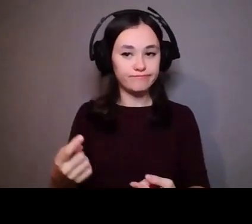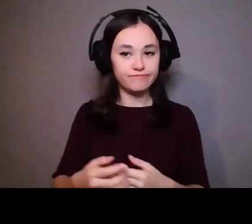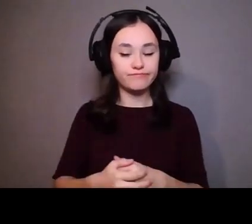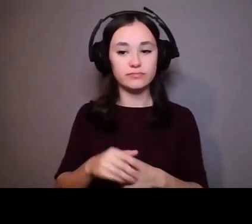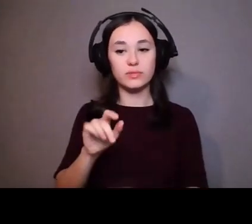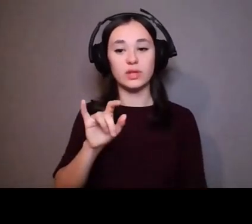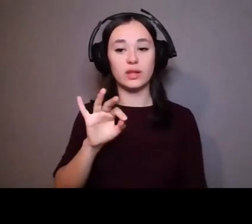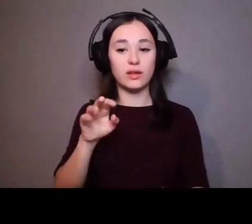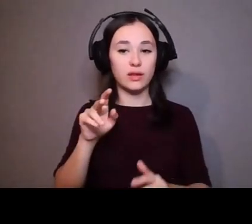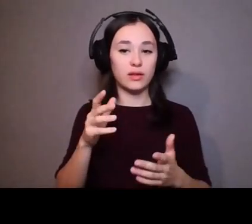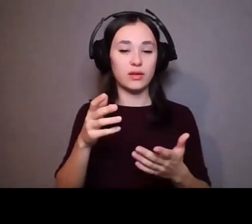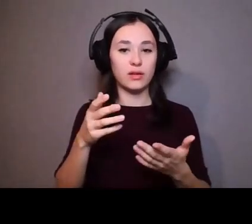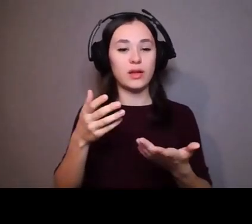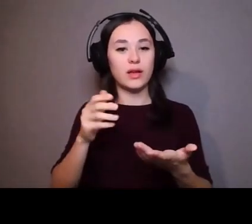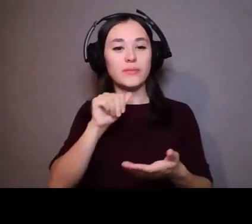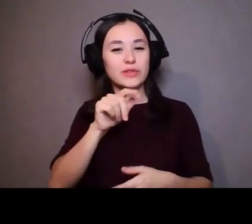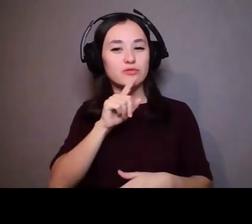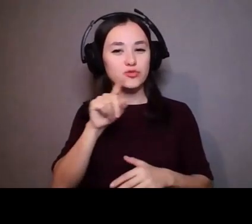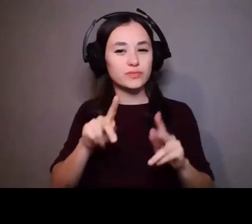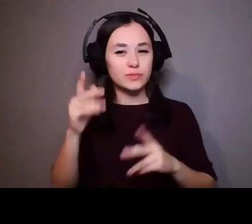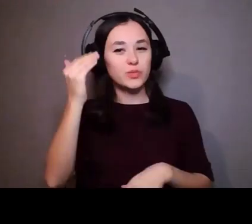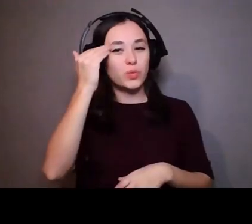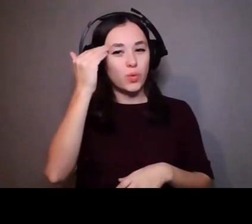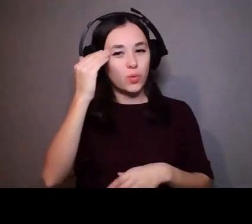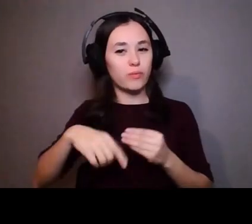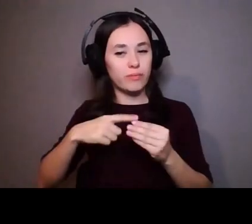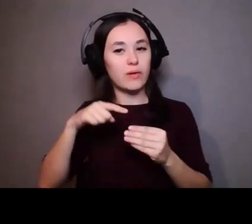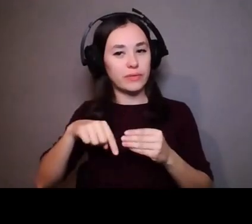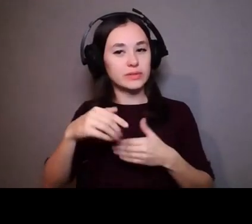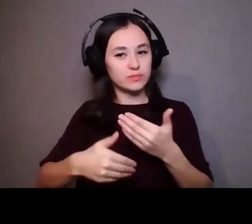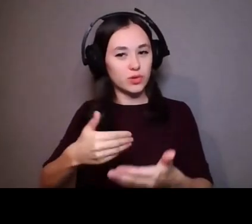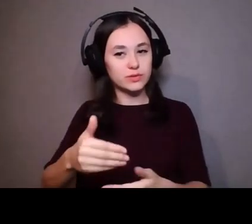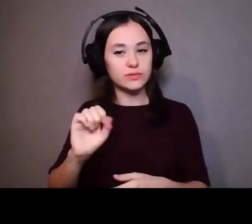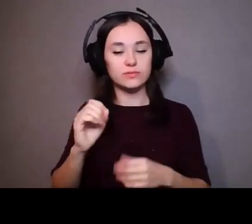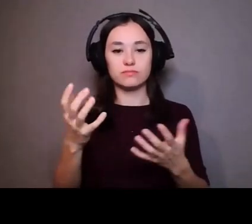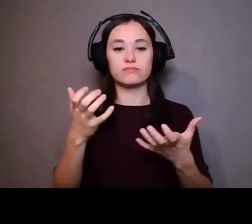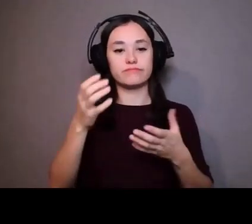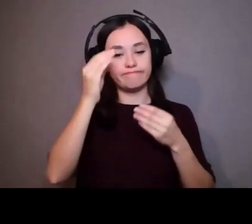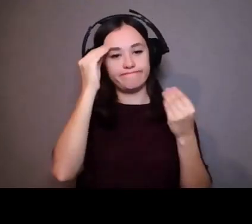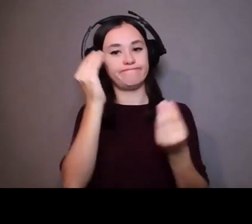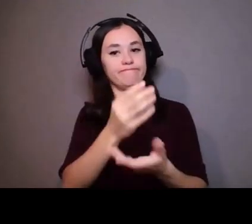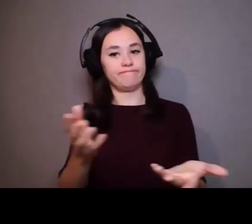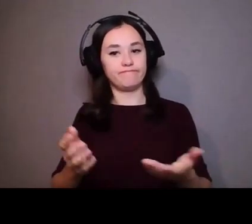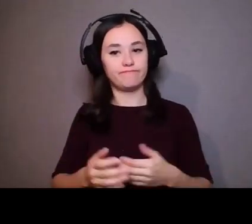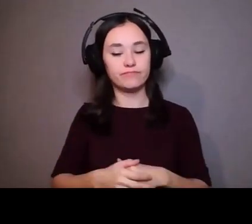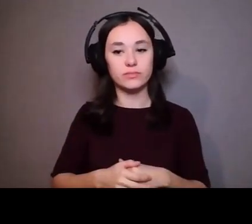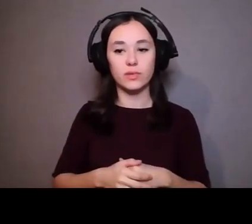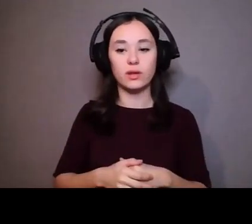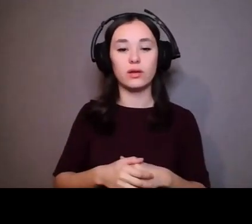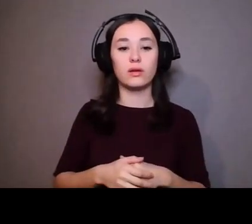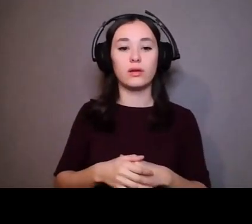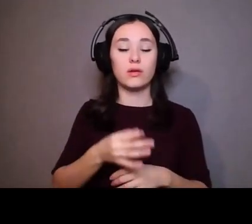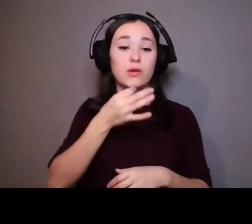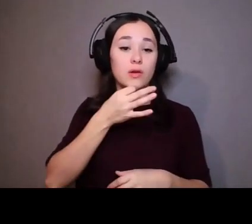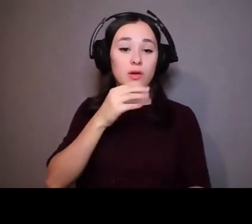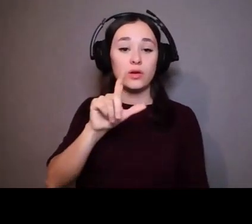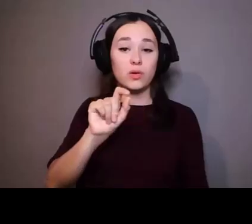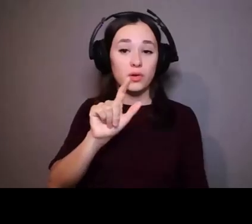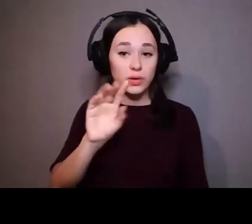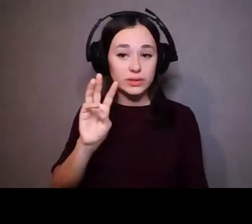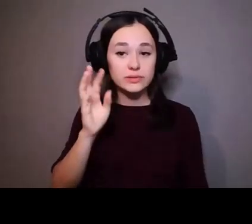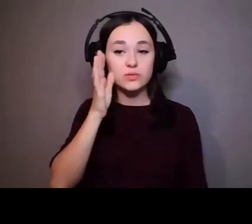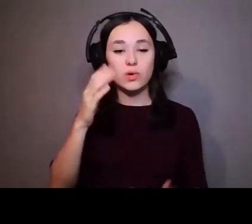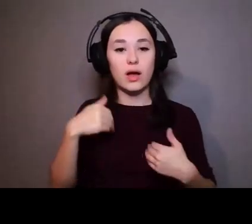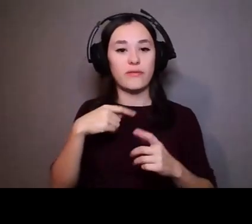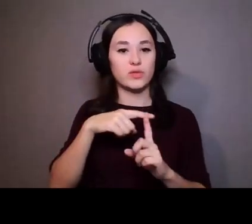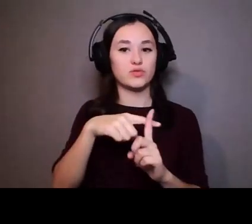analysis. So we wanted to make sure to communicate it out to folks. And then as we move into the new year, we will start having more targeted engagements